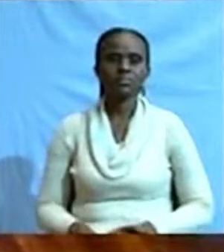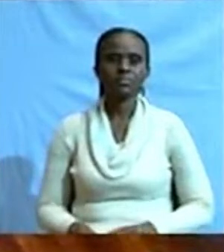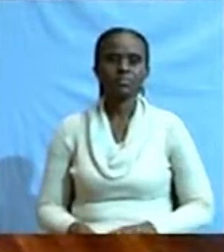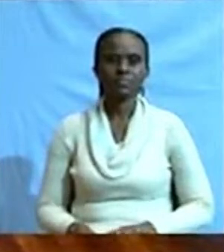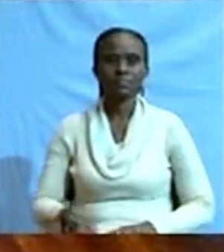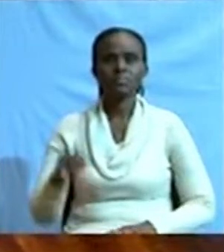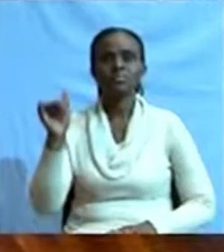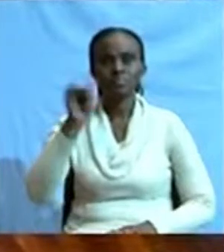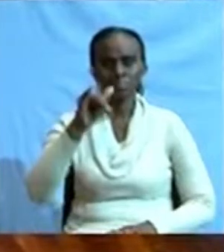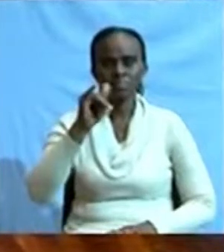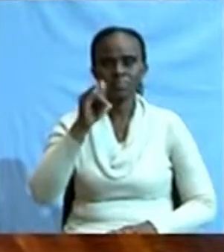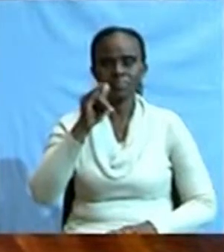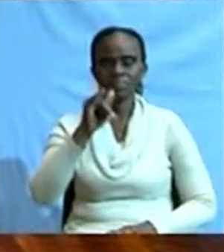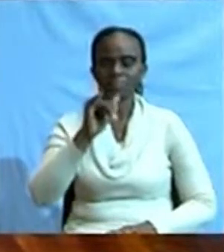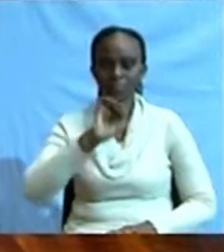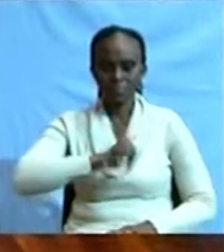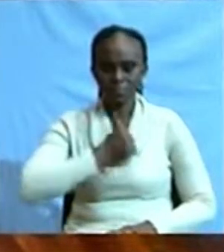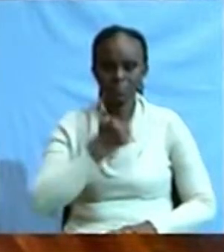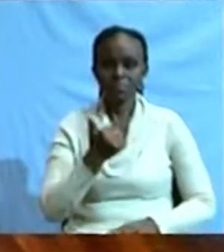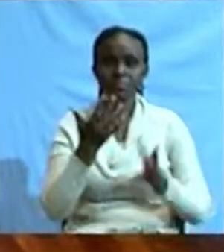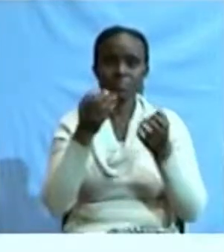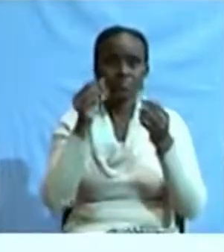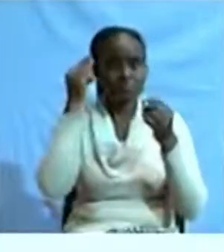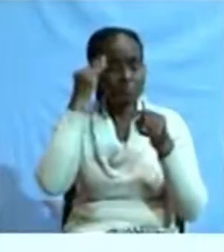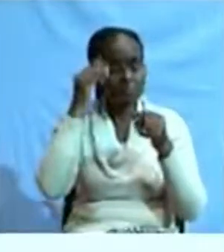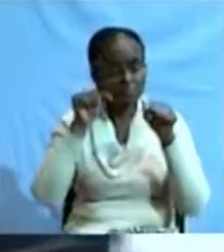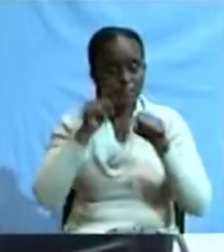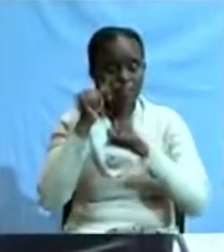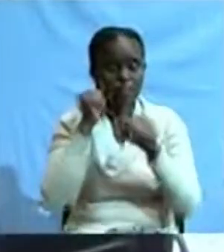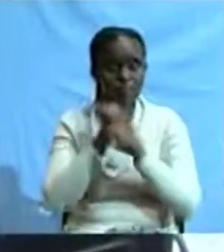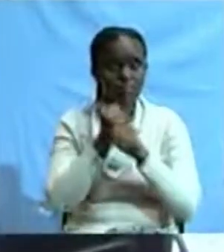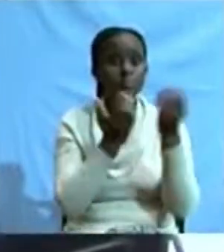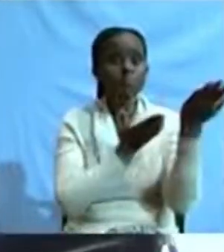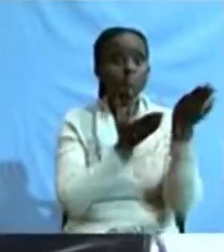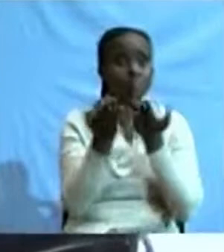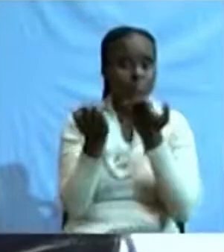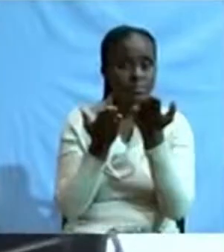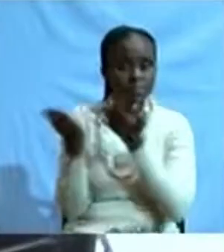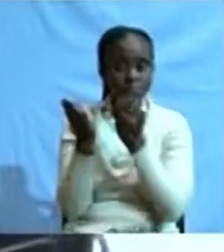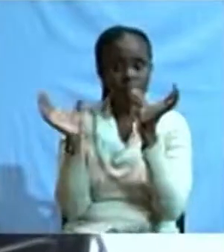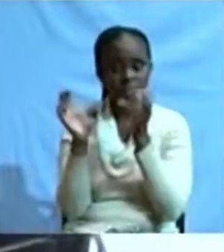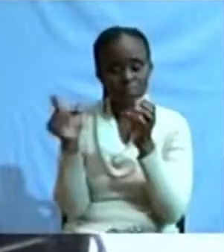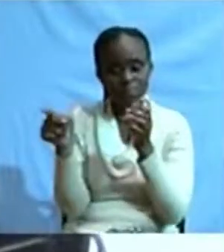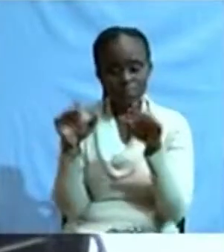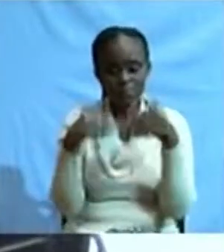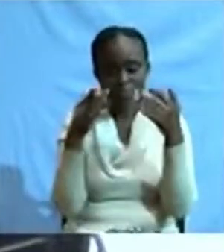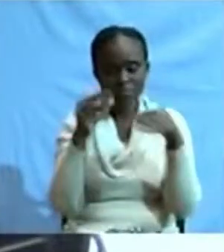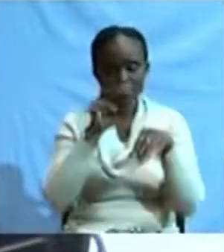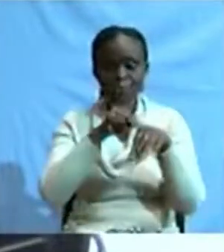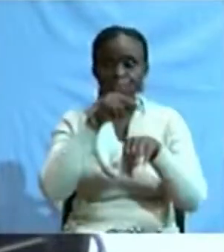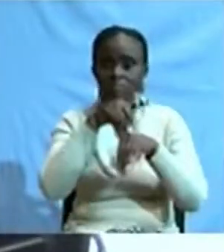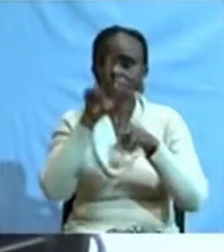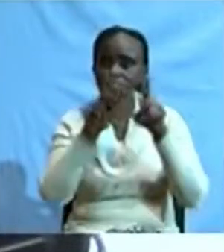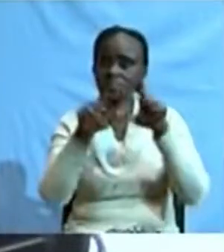Yeah. On top of that, we want to know this year what services you have offered as a council to the Mbala